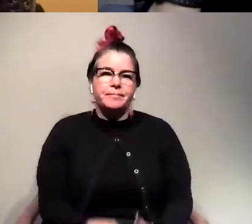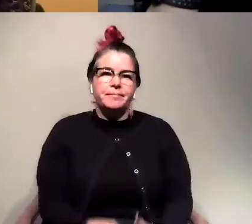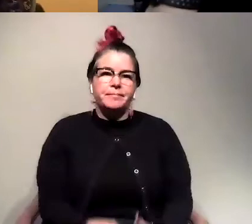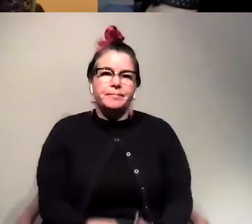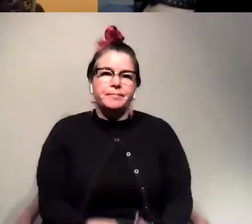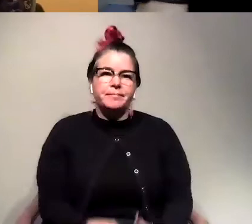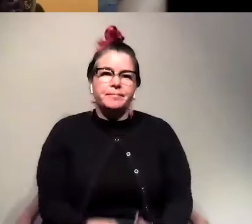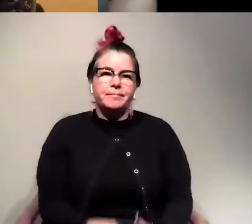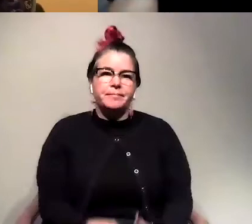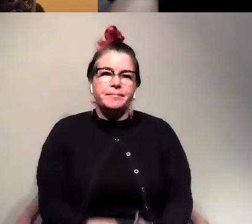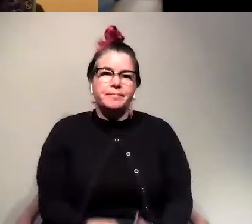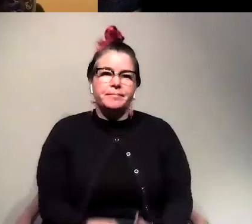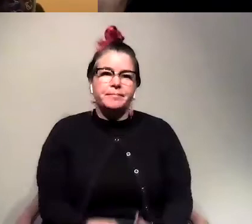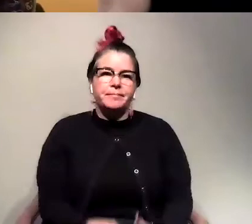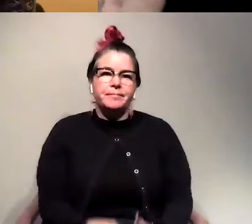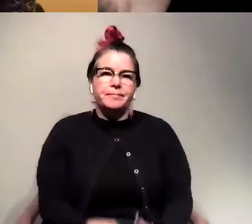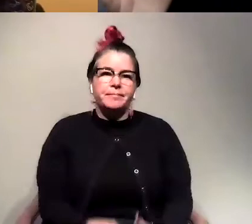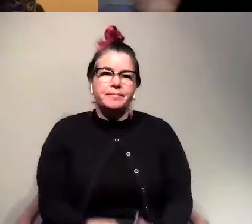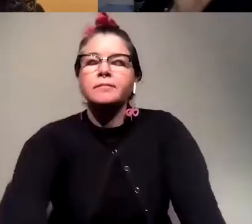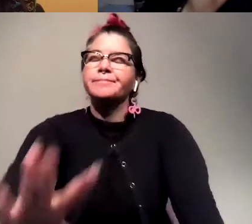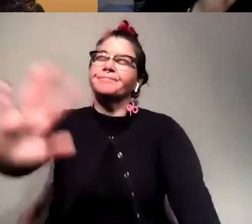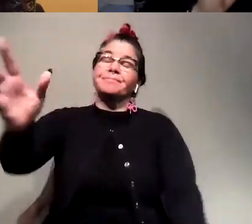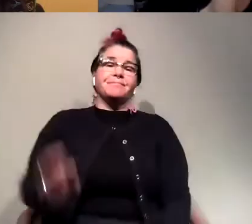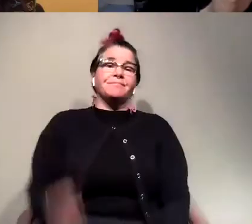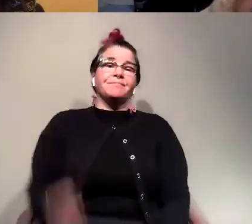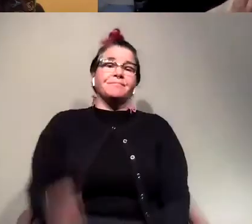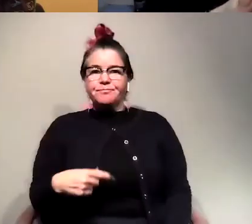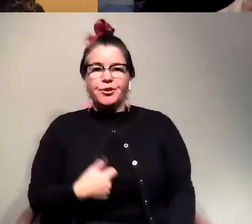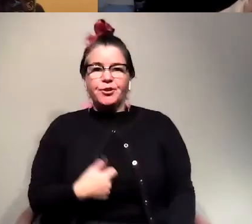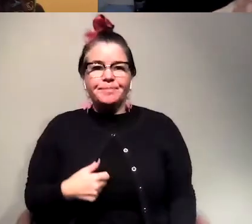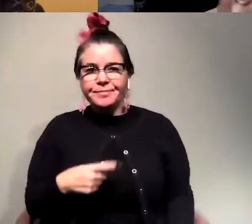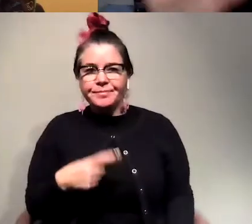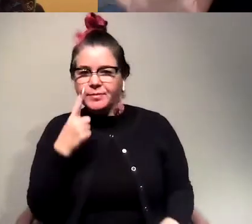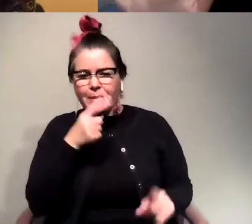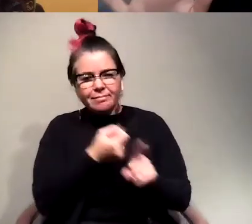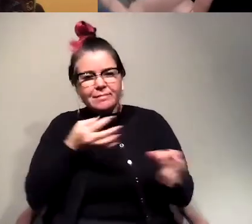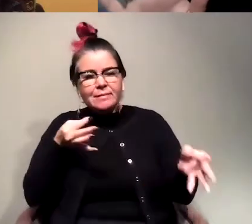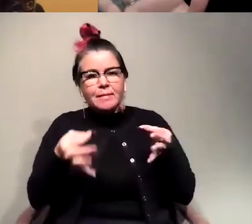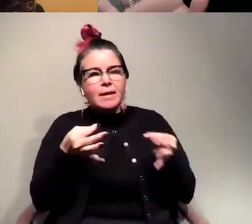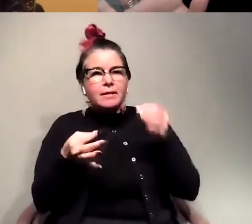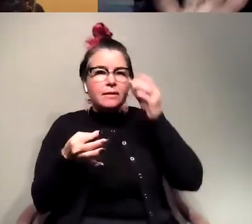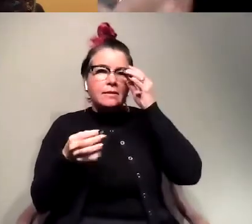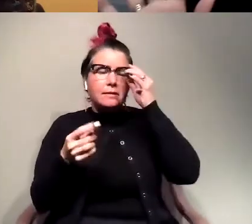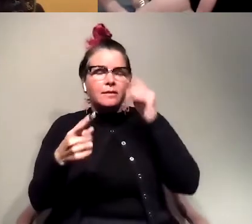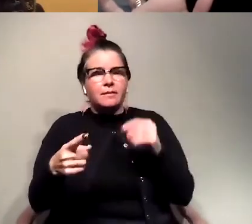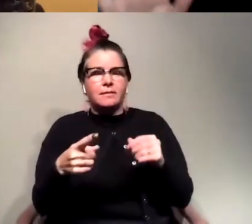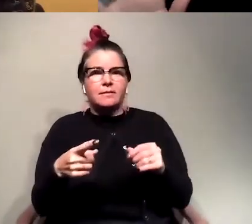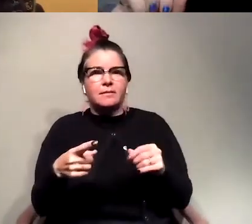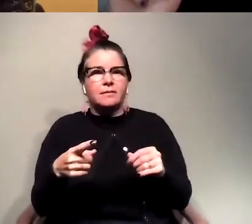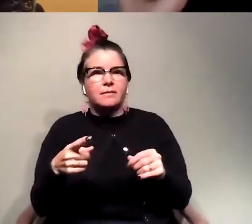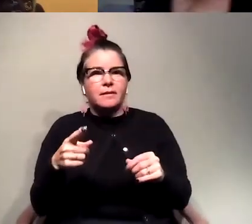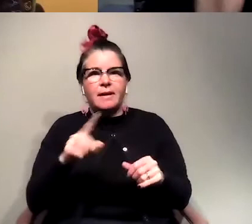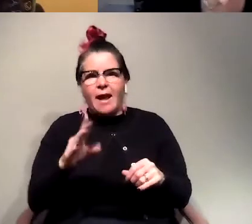before we really get into it, could you just tell us, like, to someone who has never thought about this stuff